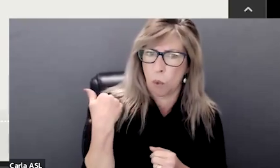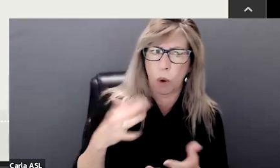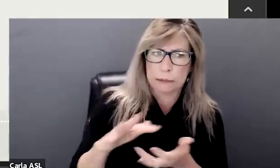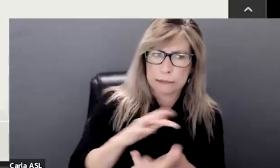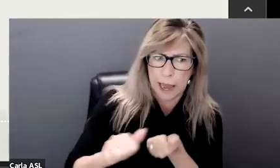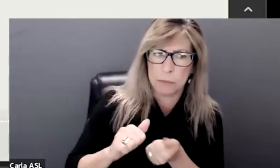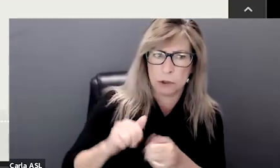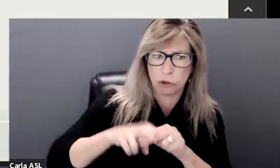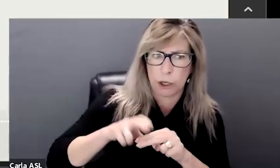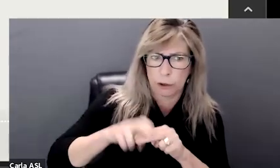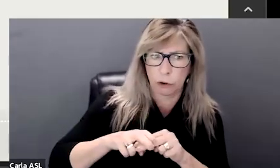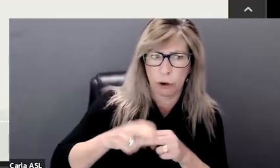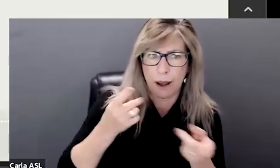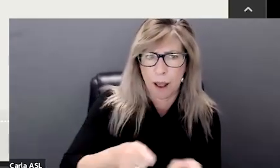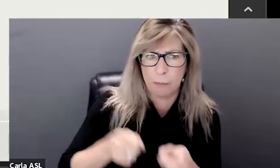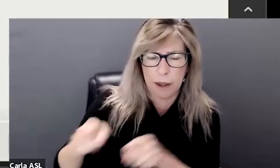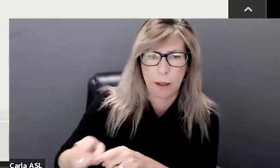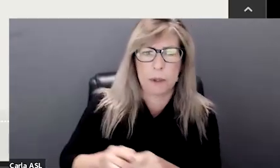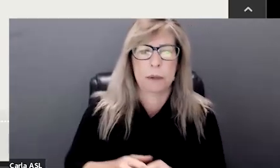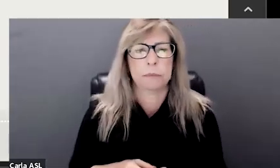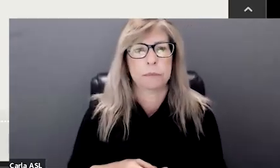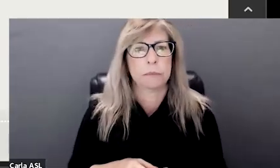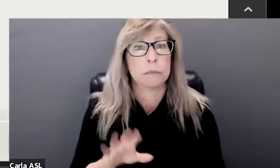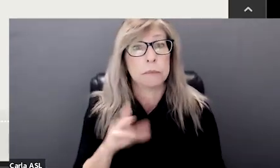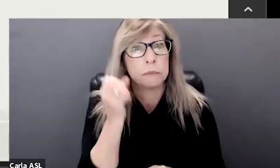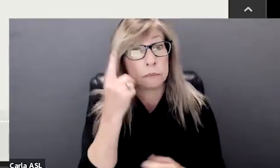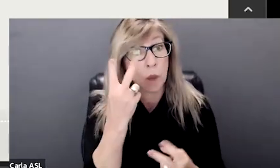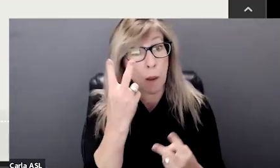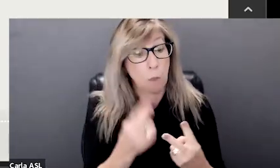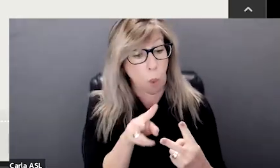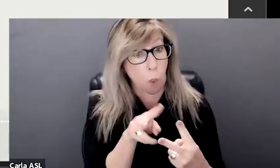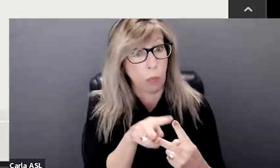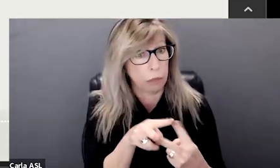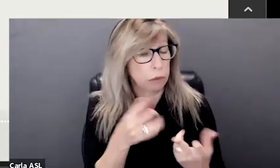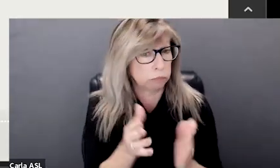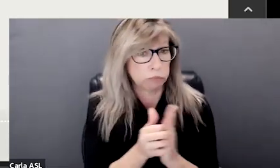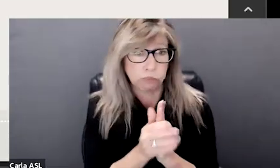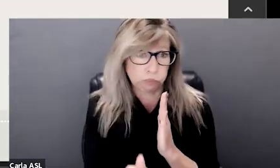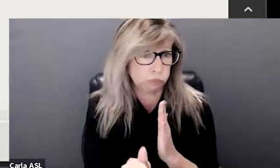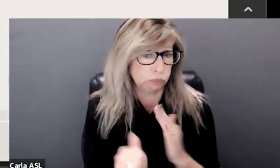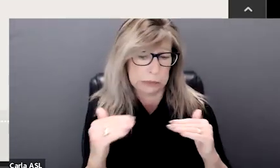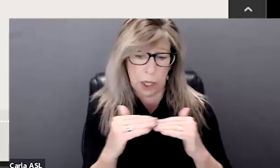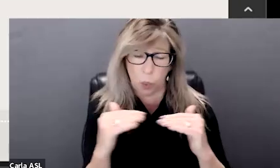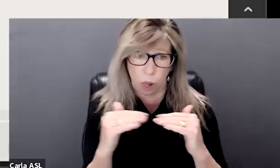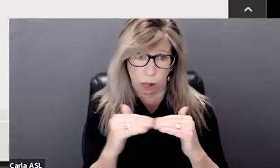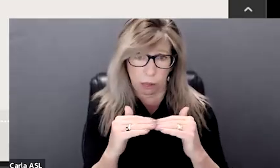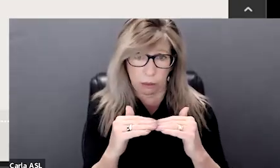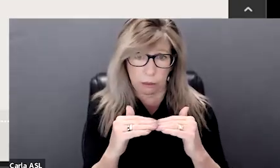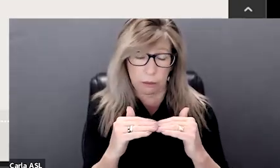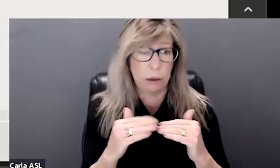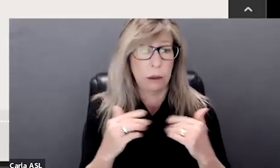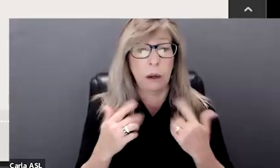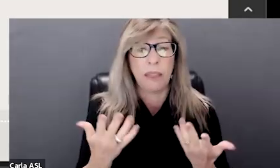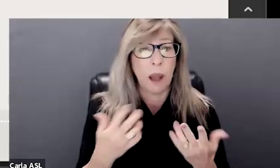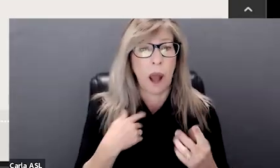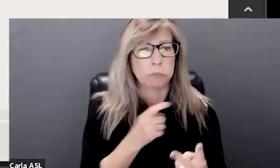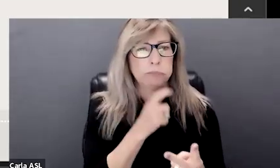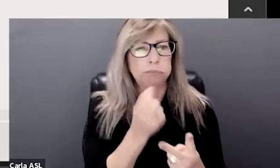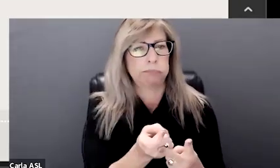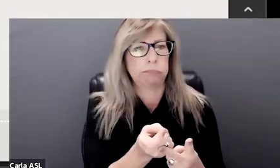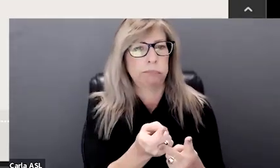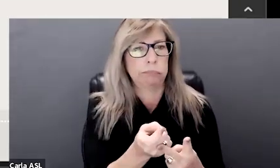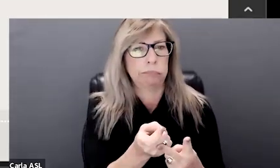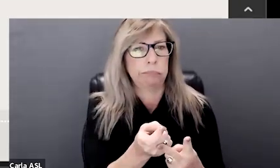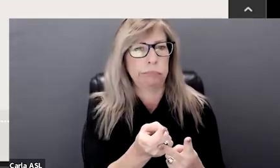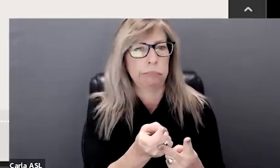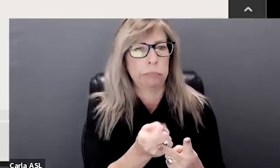And they both are equal in terms of their performance capability, and you end up offering the opportunity to Mo. What's worth asking is,